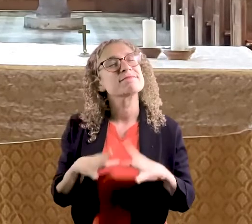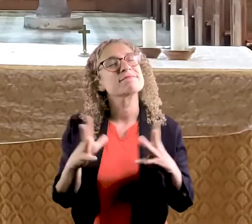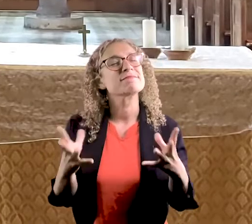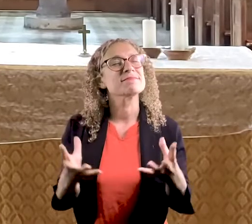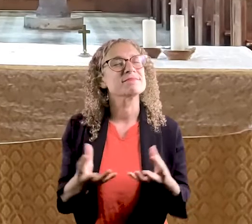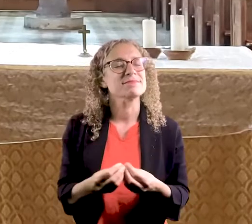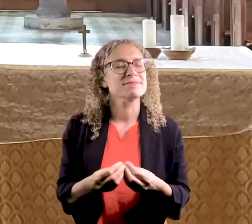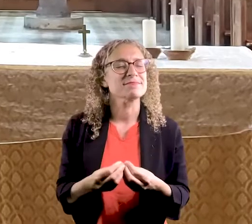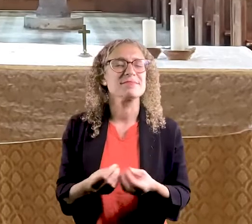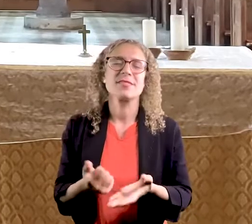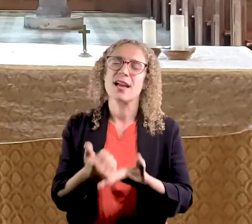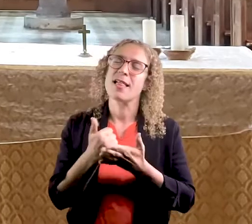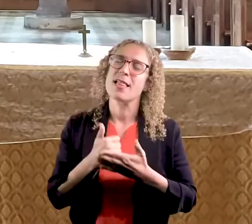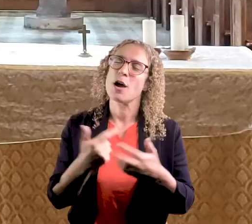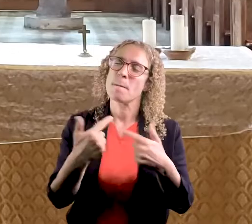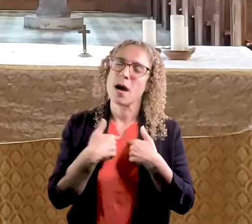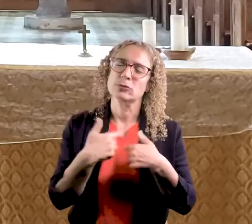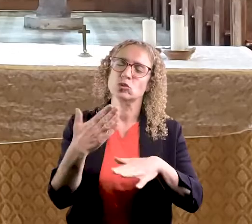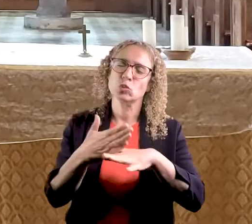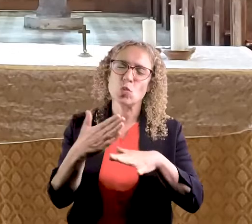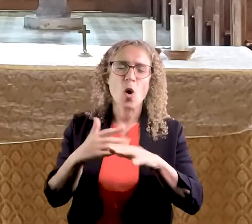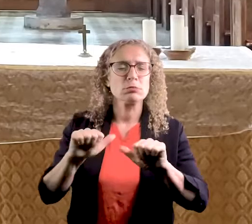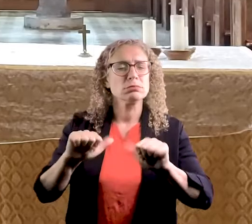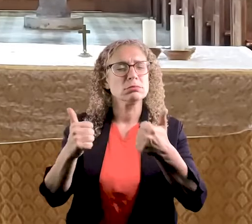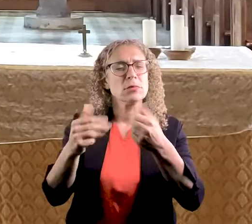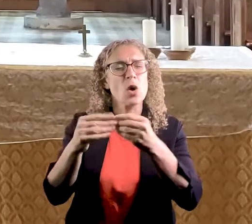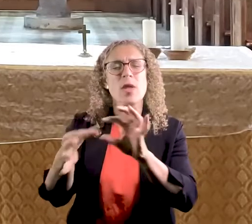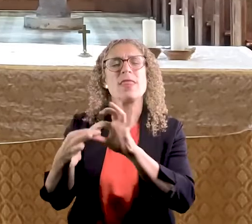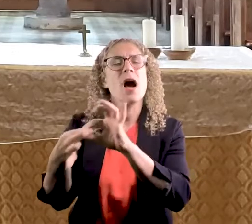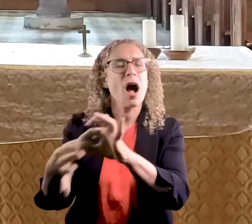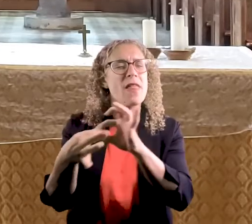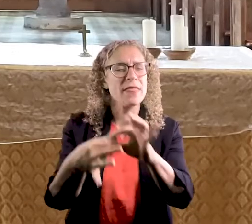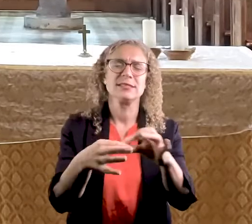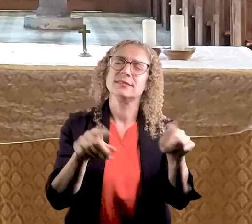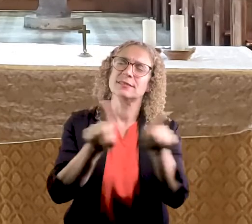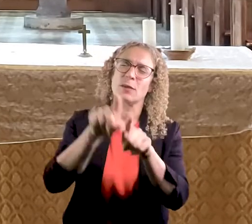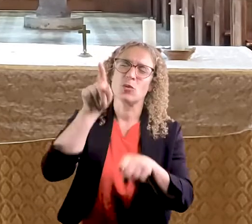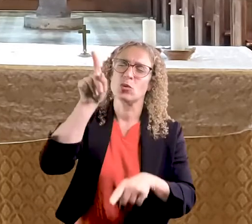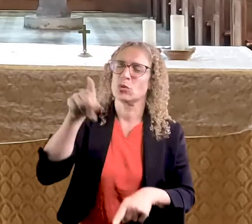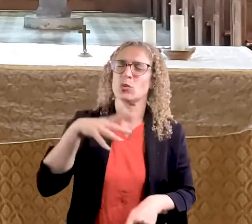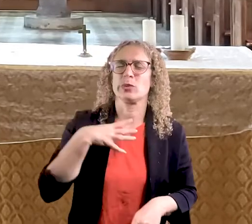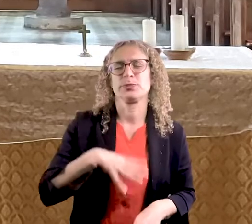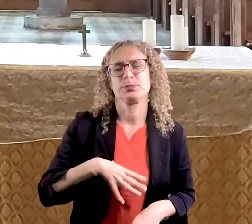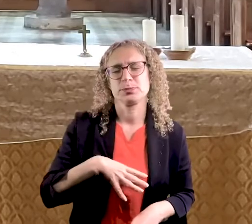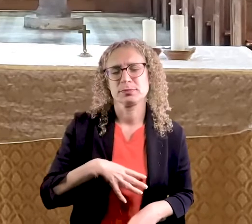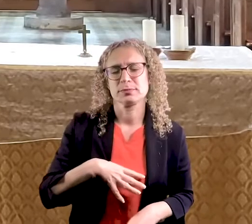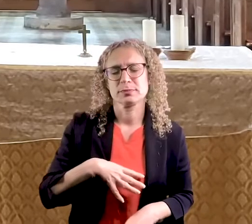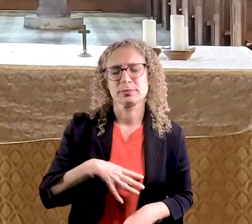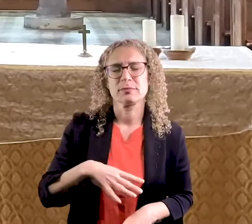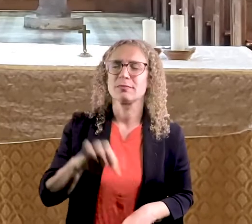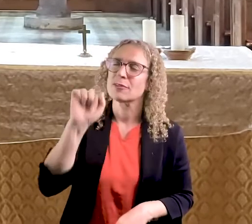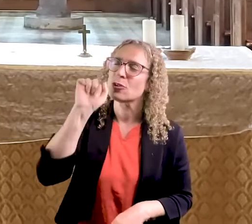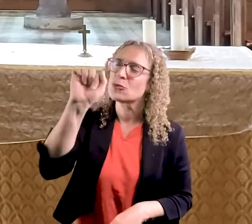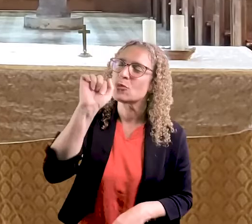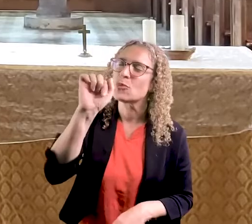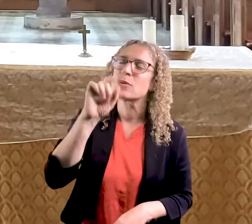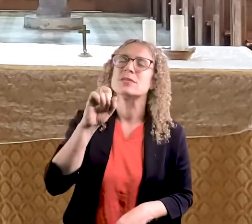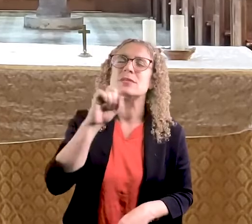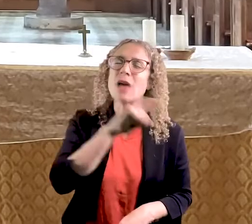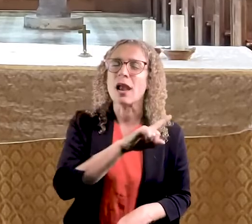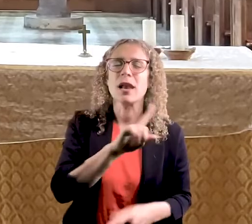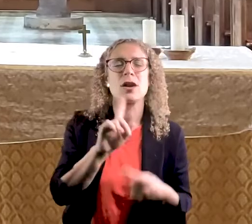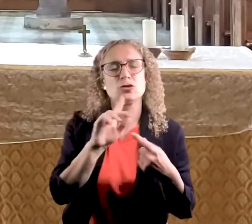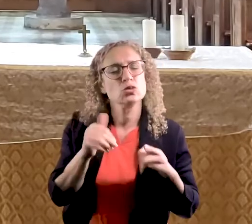And in all this, may strive to work with others as you would wish, as